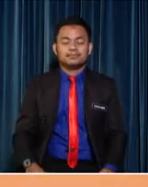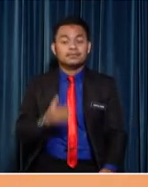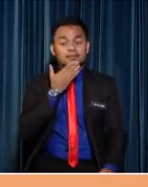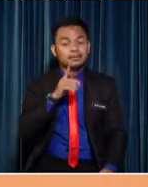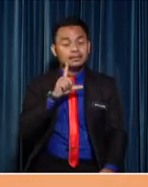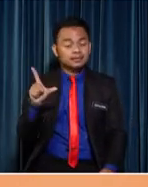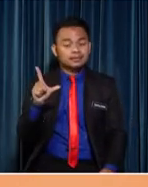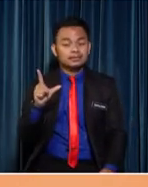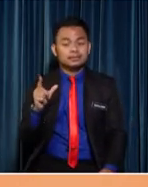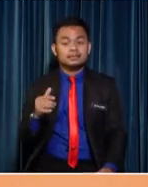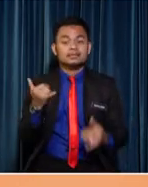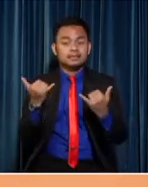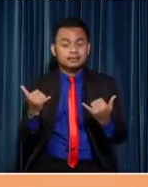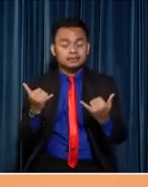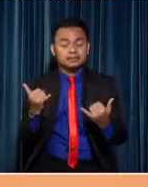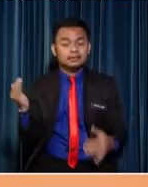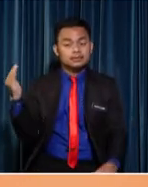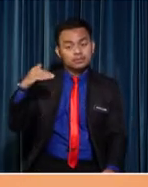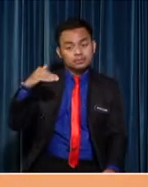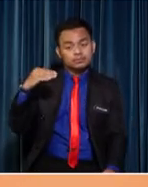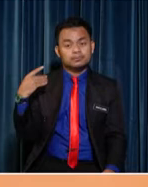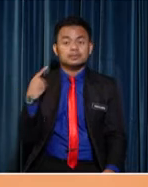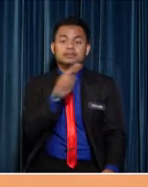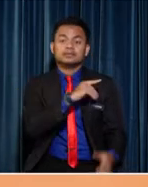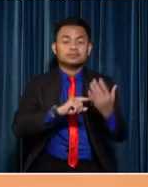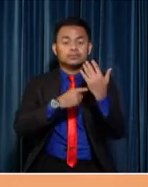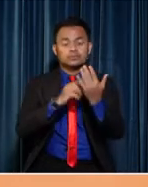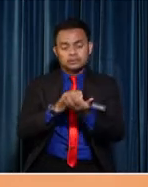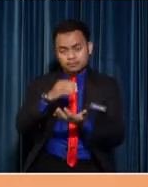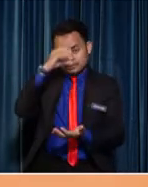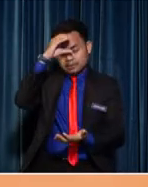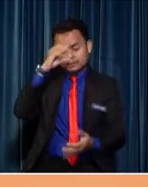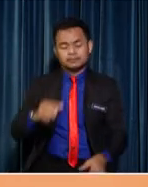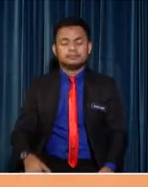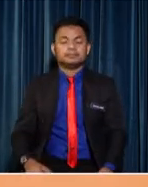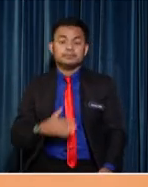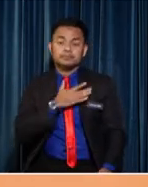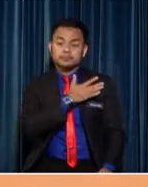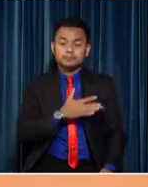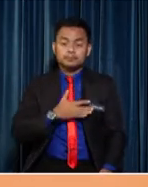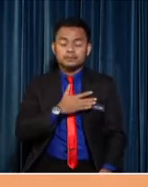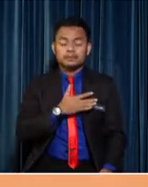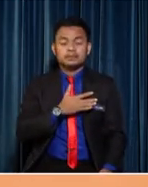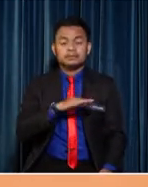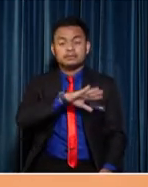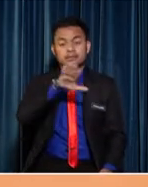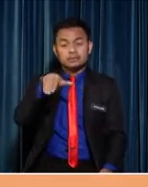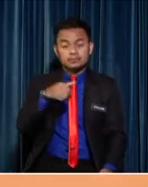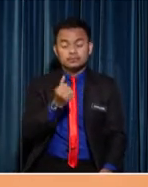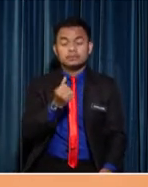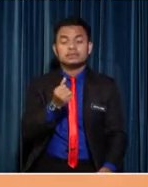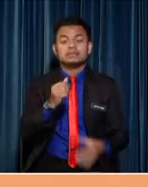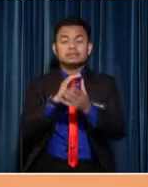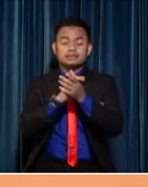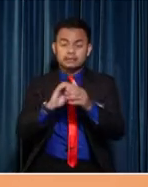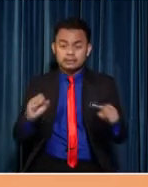Alright, now let us start our lesson. Please make sure that you are